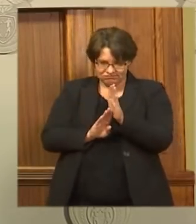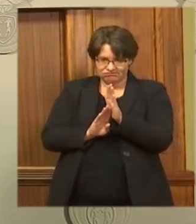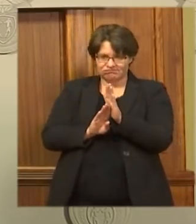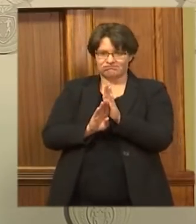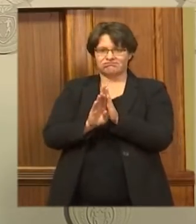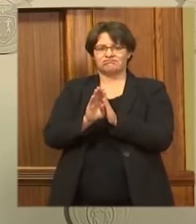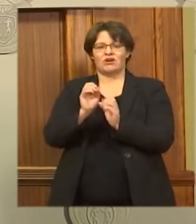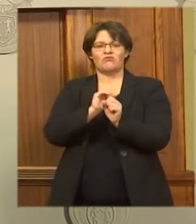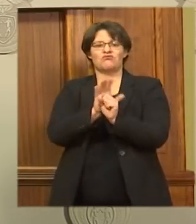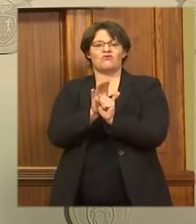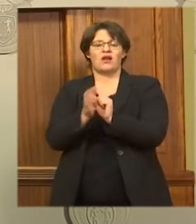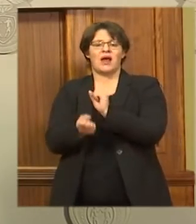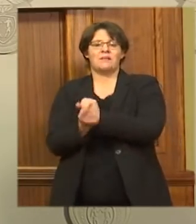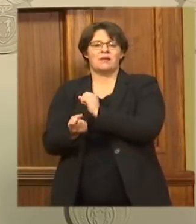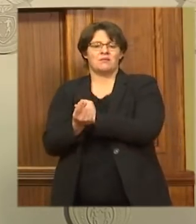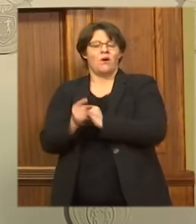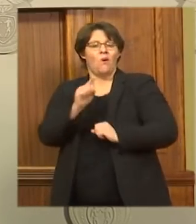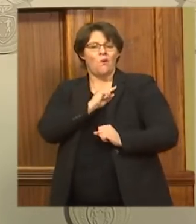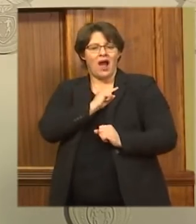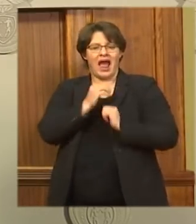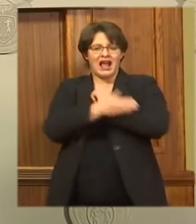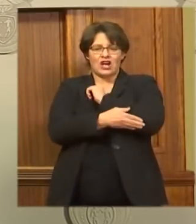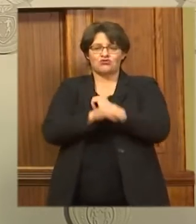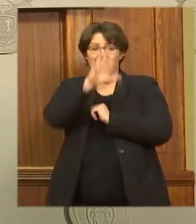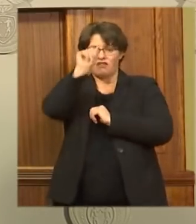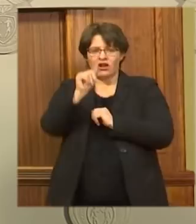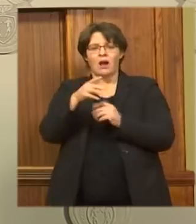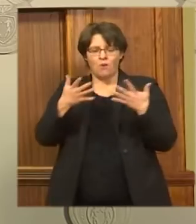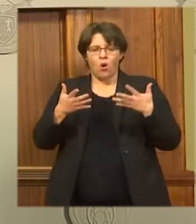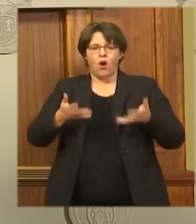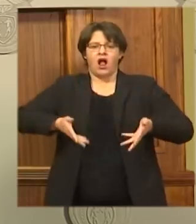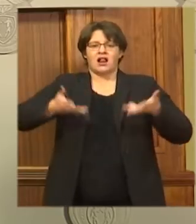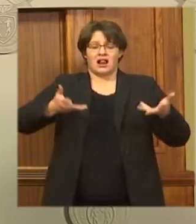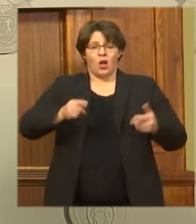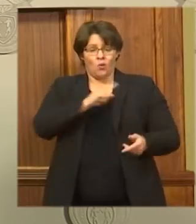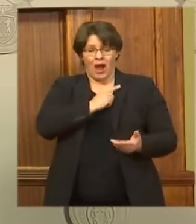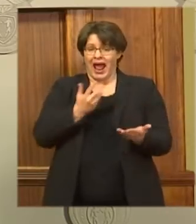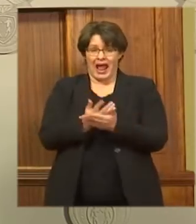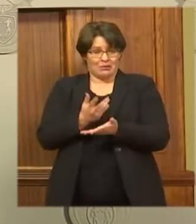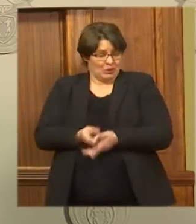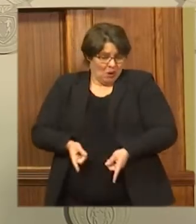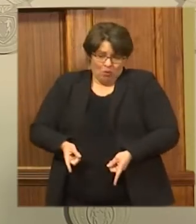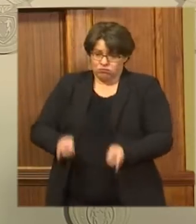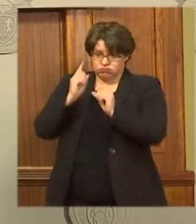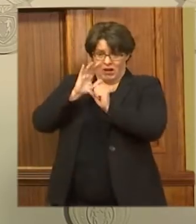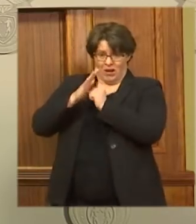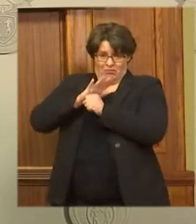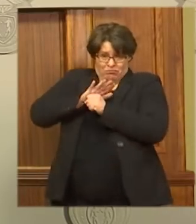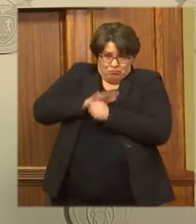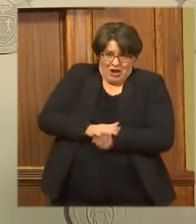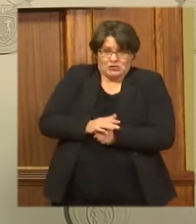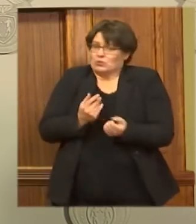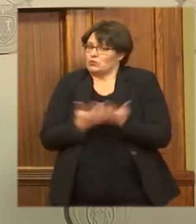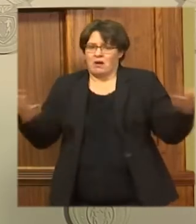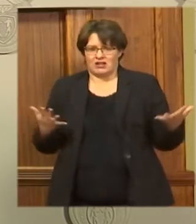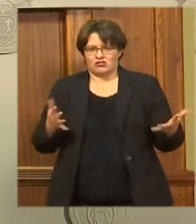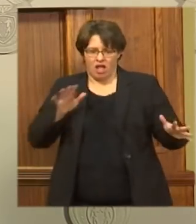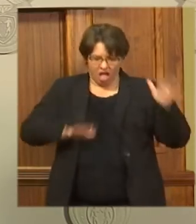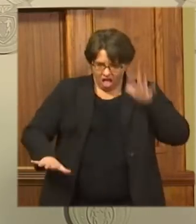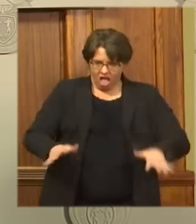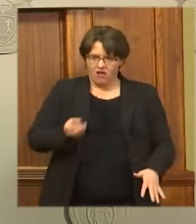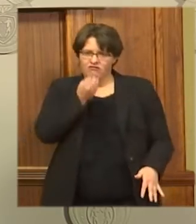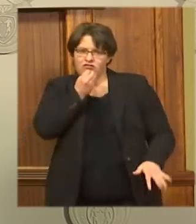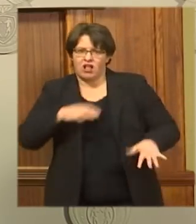countries start easing restrictions in the face of severe economic pressures, and we are